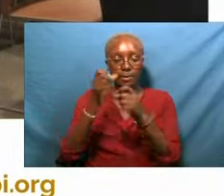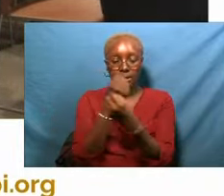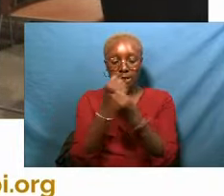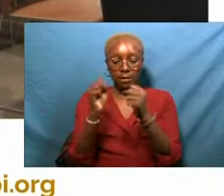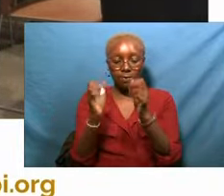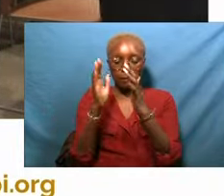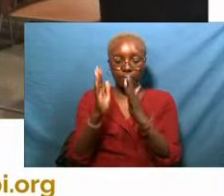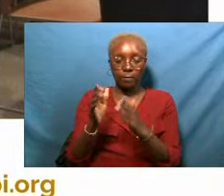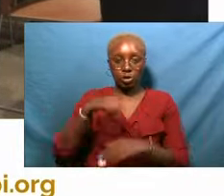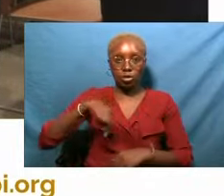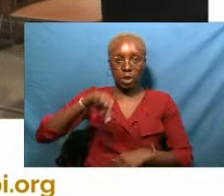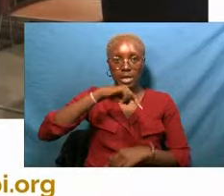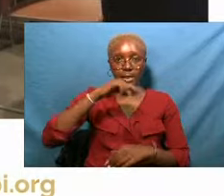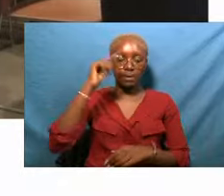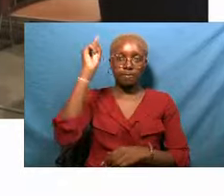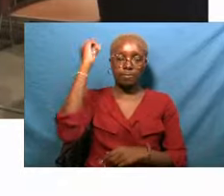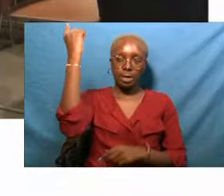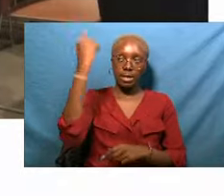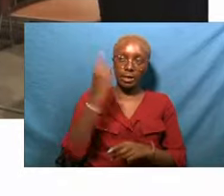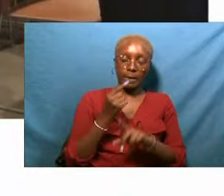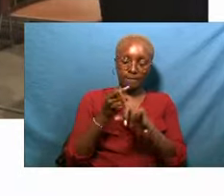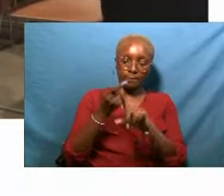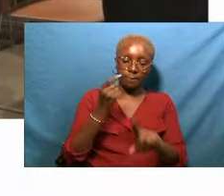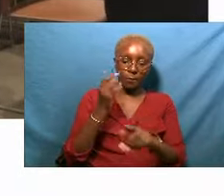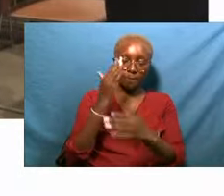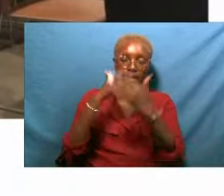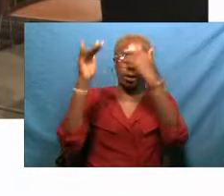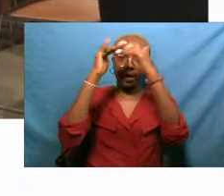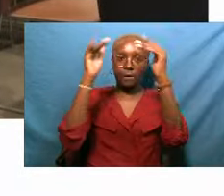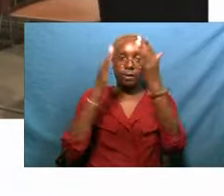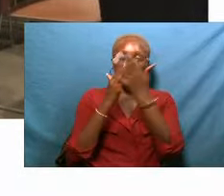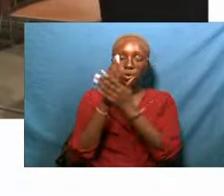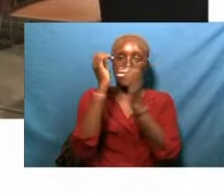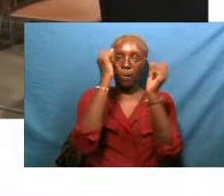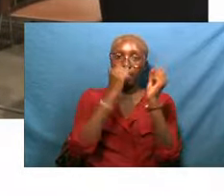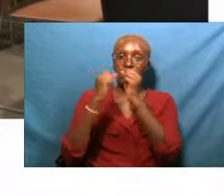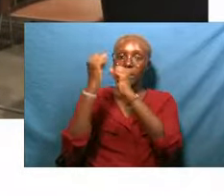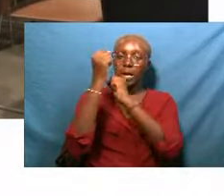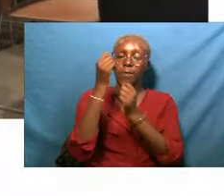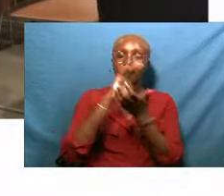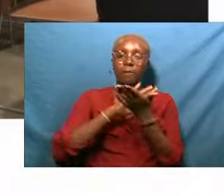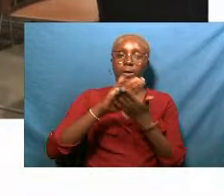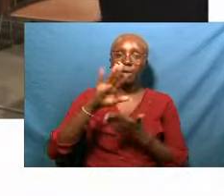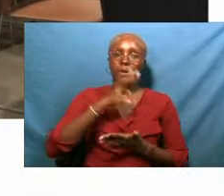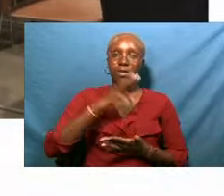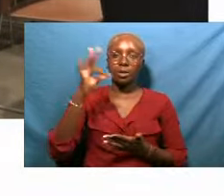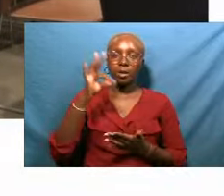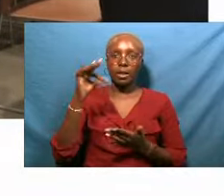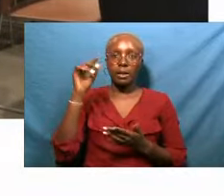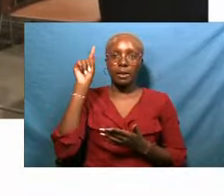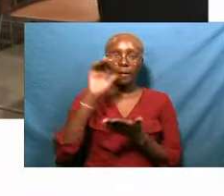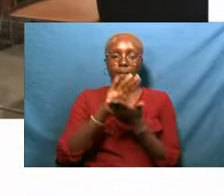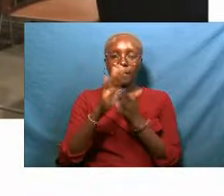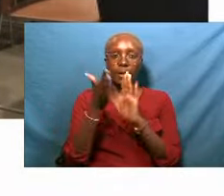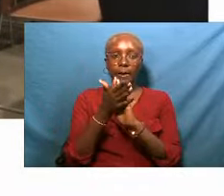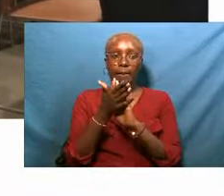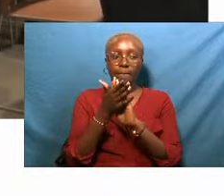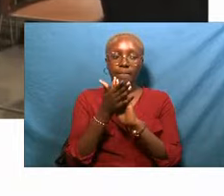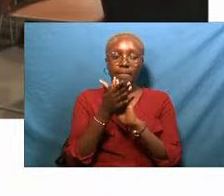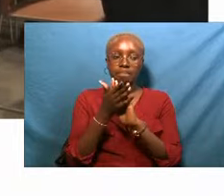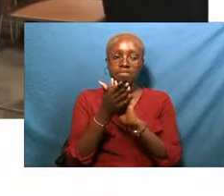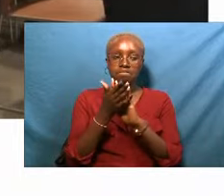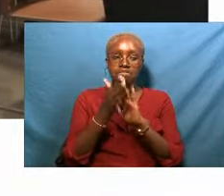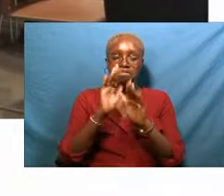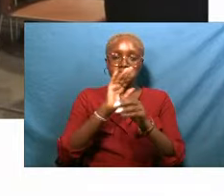our salvation, he came down from heaven by the power of the Holy Spirit. He became incarnate of the